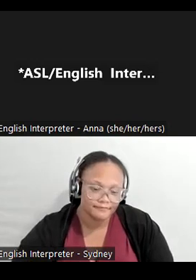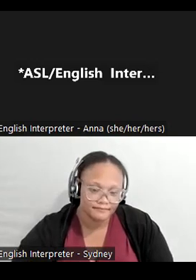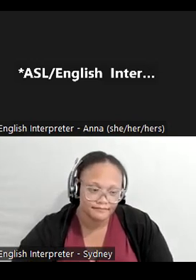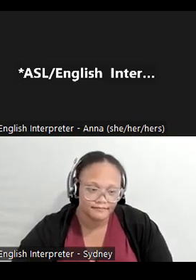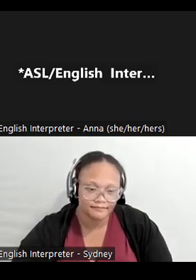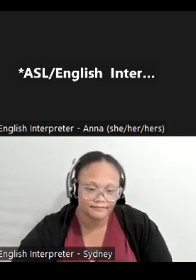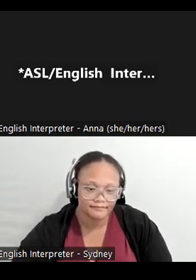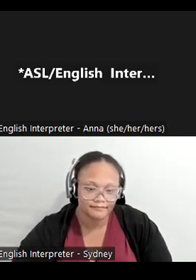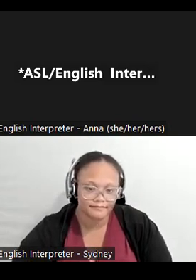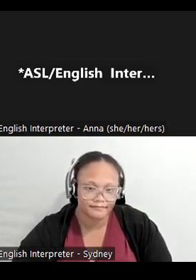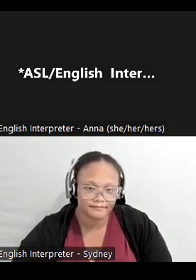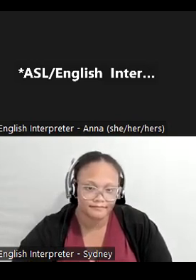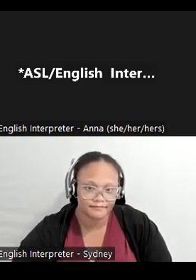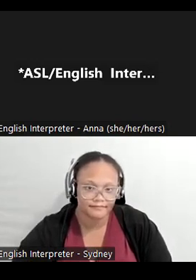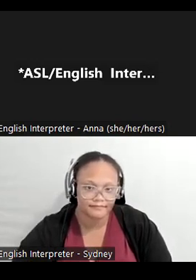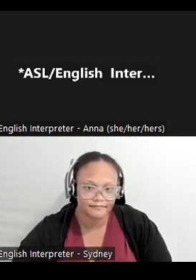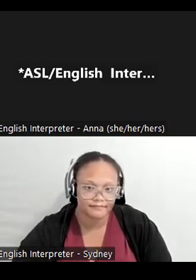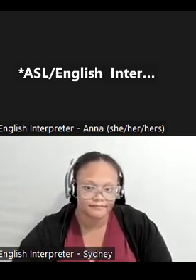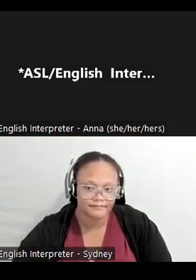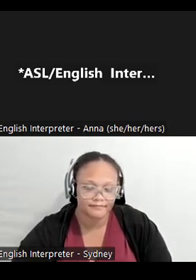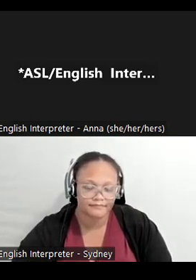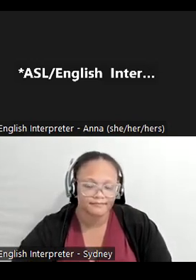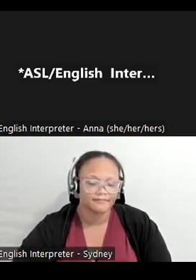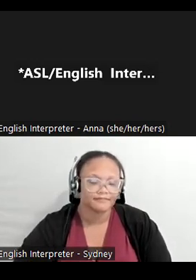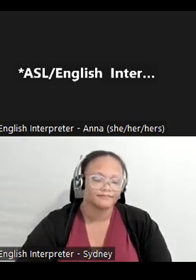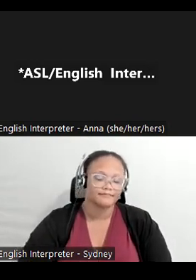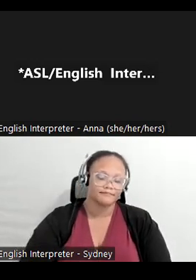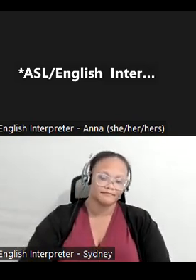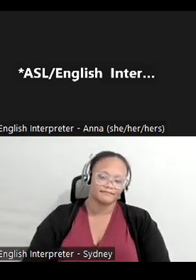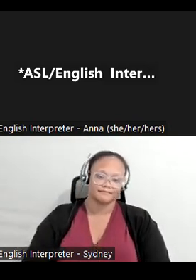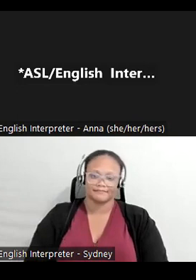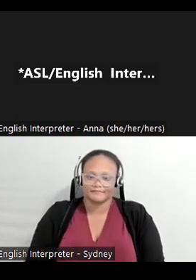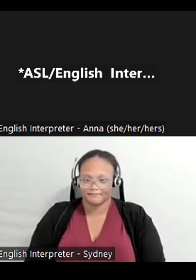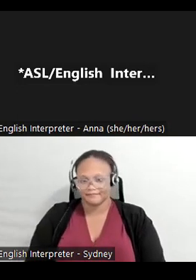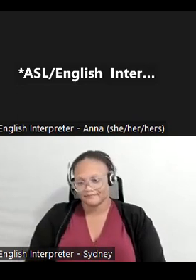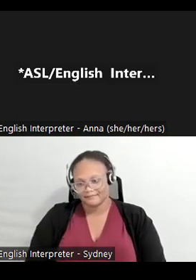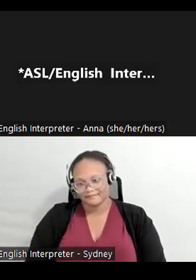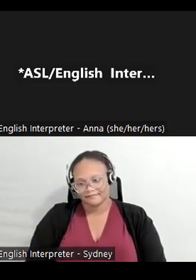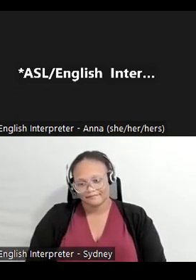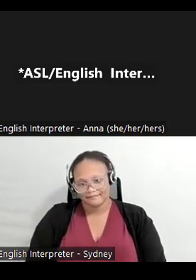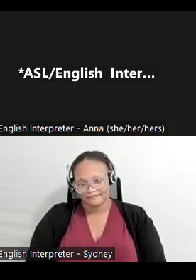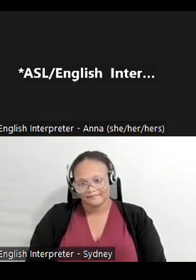Are we able to send ¿Ahora Janet? sí me escucha? Sí, ¿me escucha a mí? Now you can hear me? Yes,